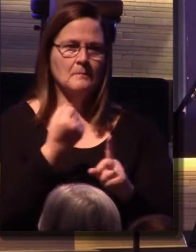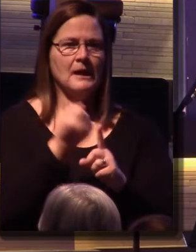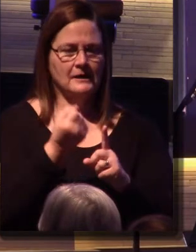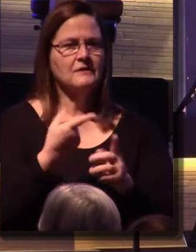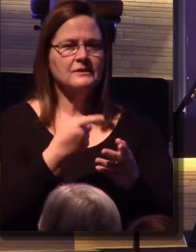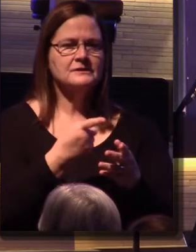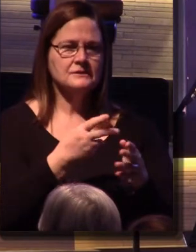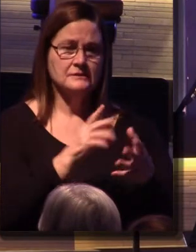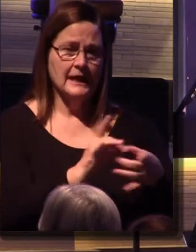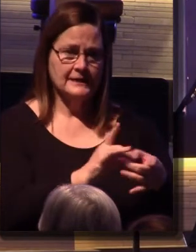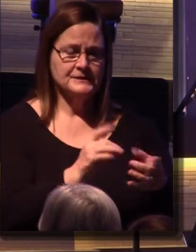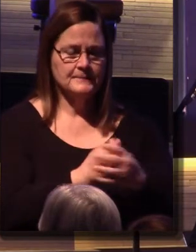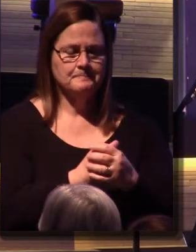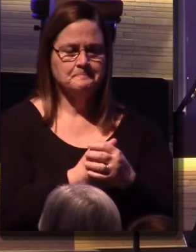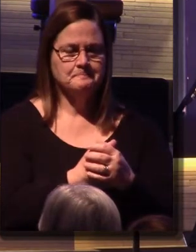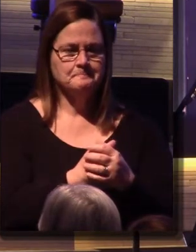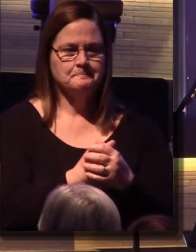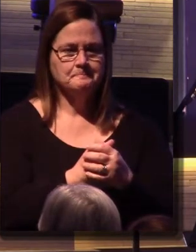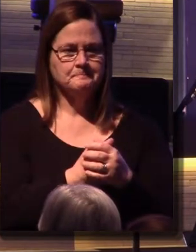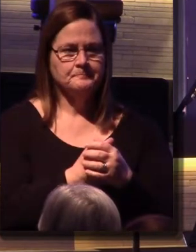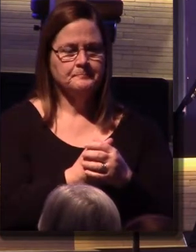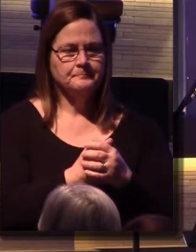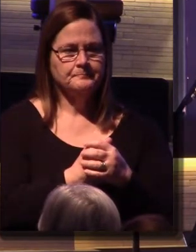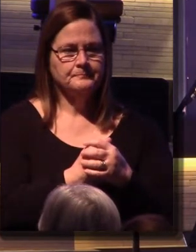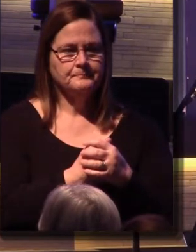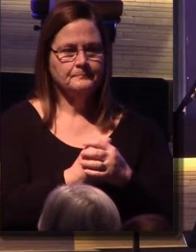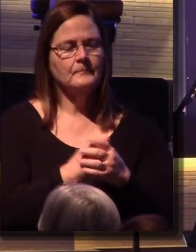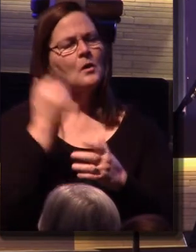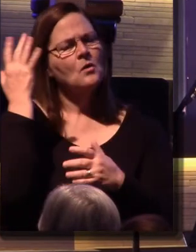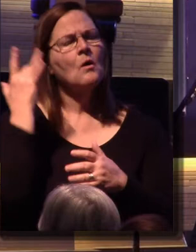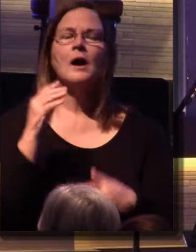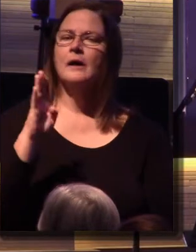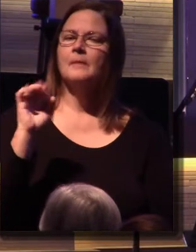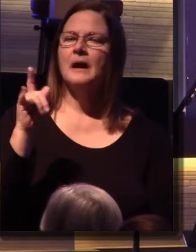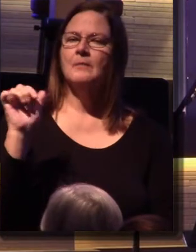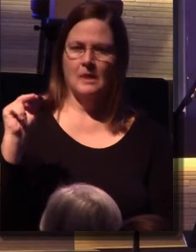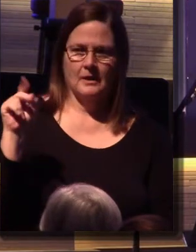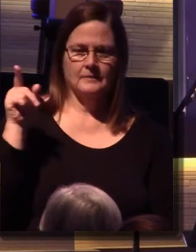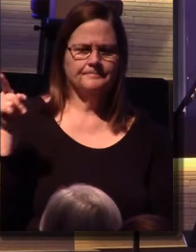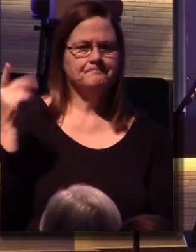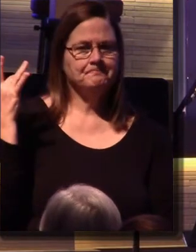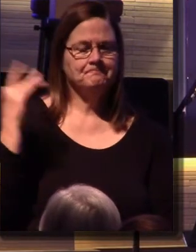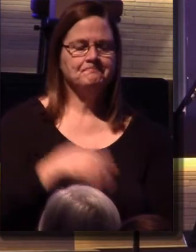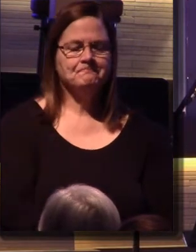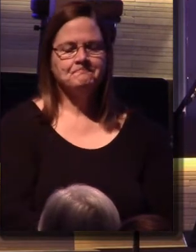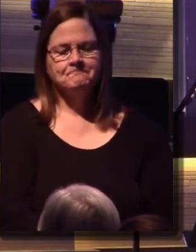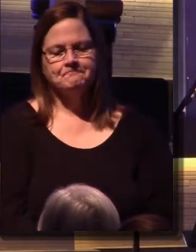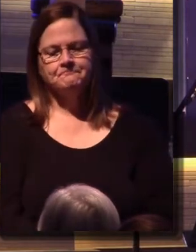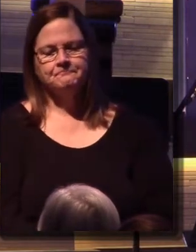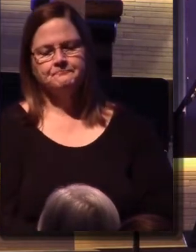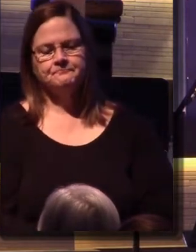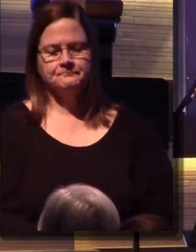and the import of the text that is before us this morning. And so, why Babylon? The reason he